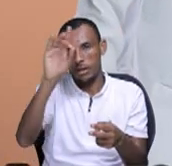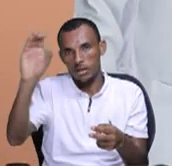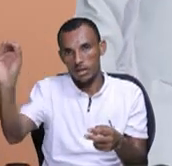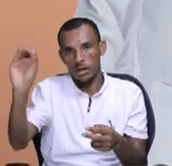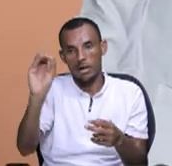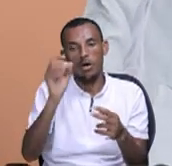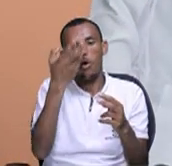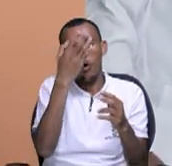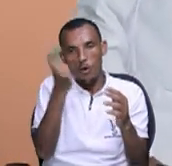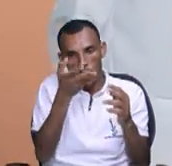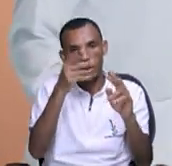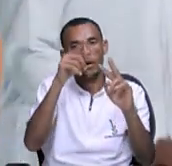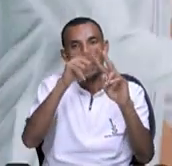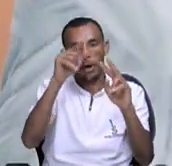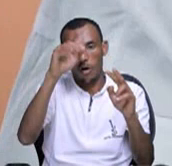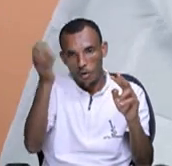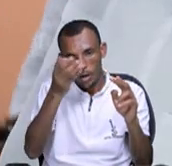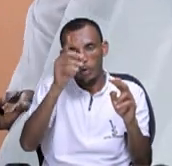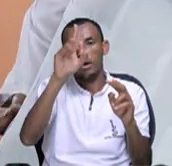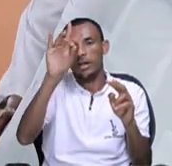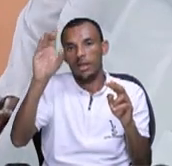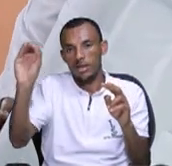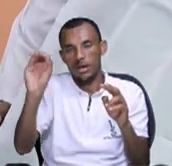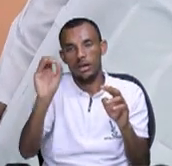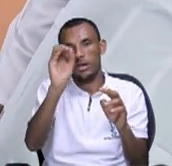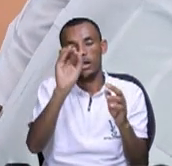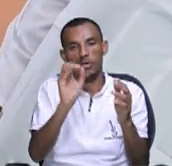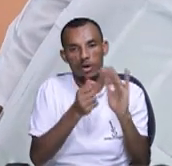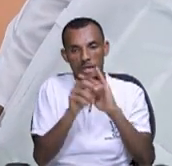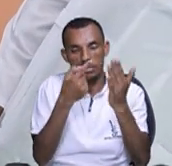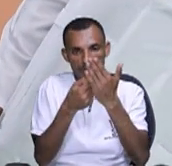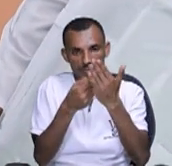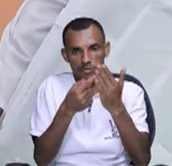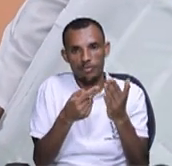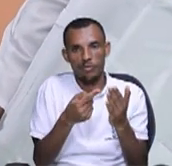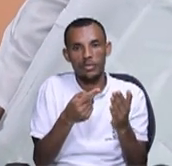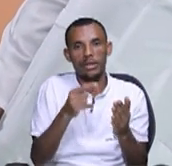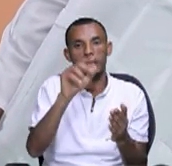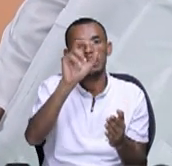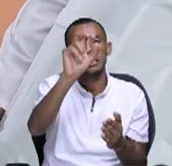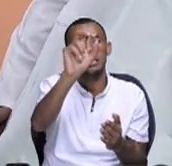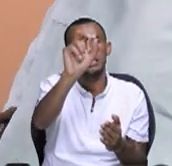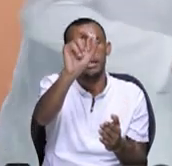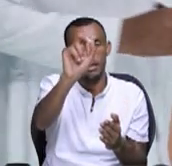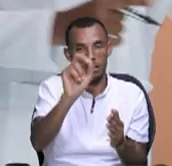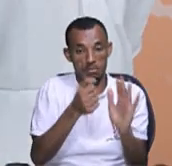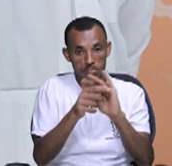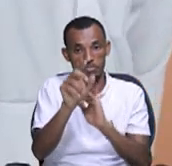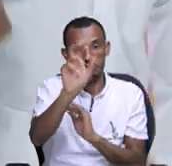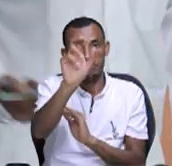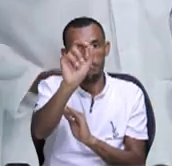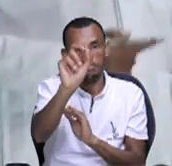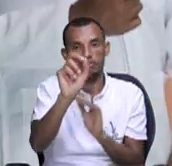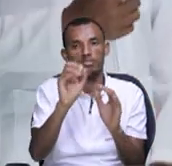over pi over 180 degree. That means, for example, here 30 degree